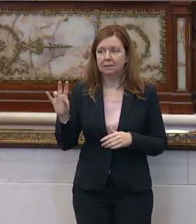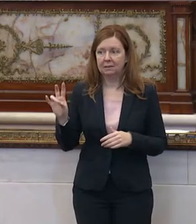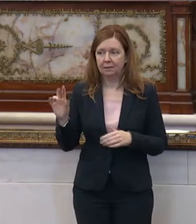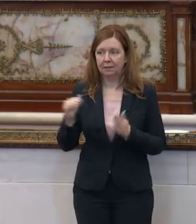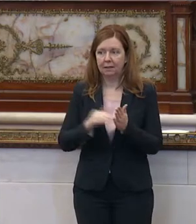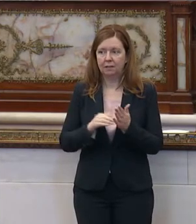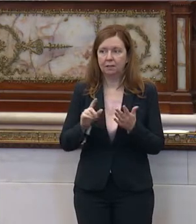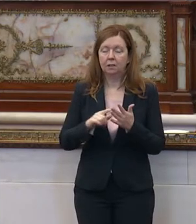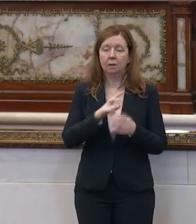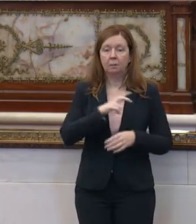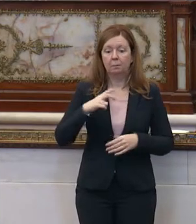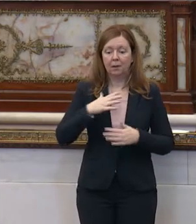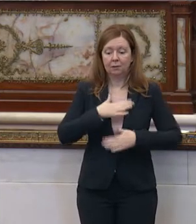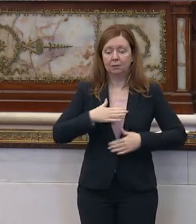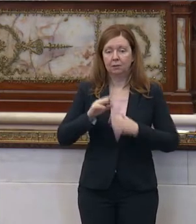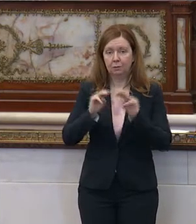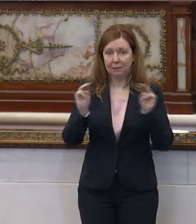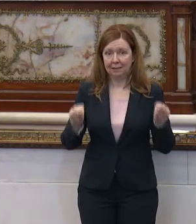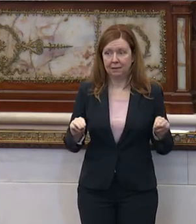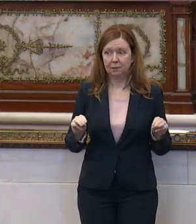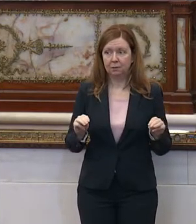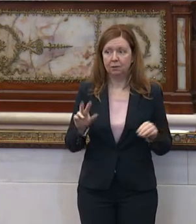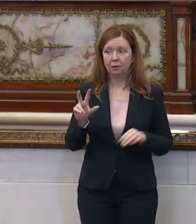76,947,000. Parks, recreation, and museums,